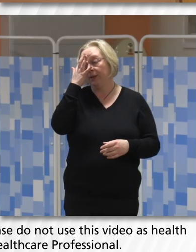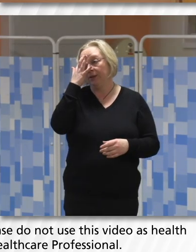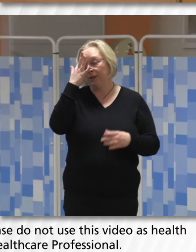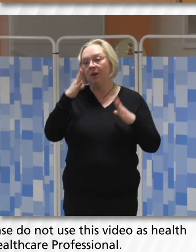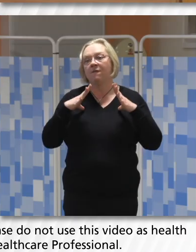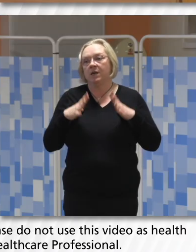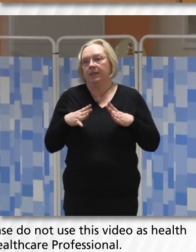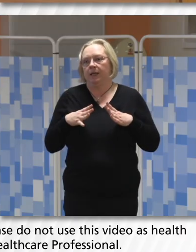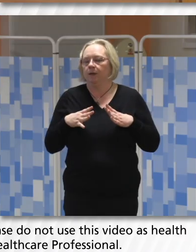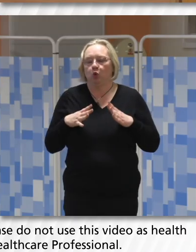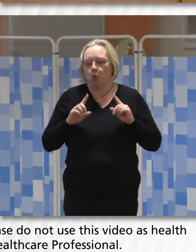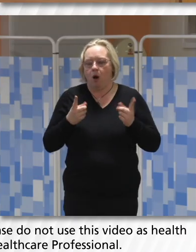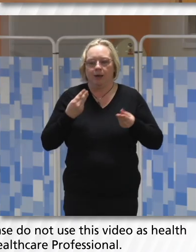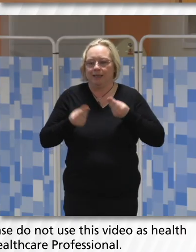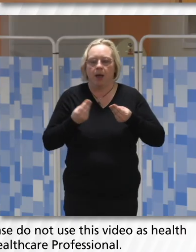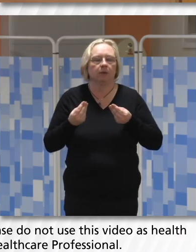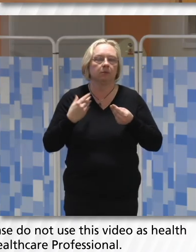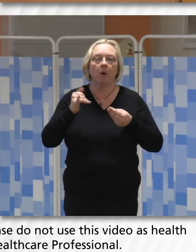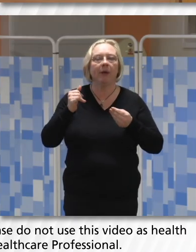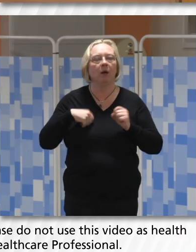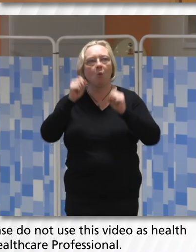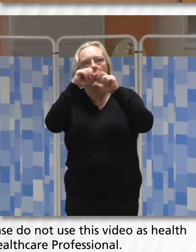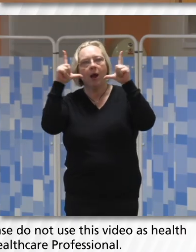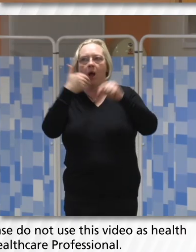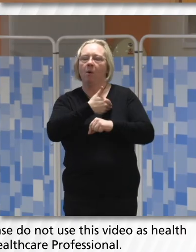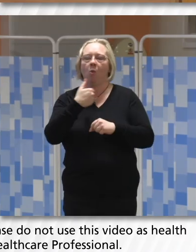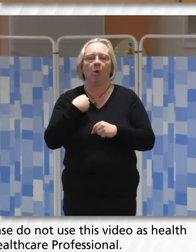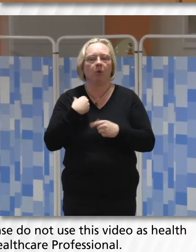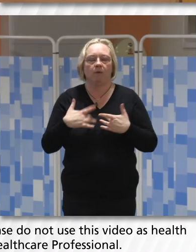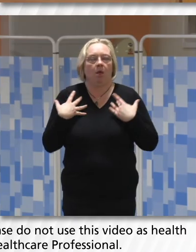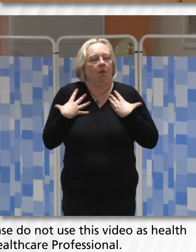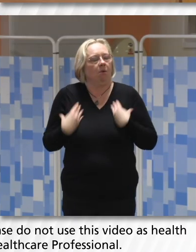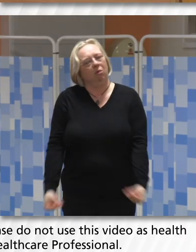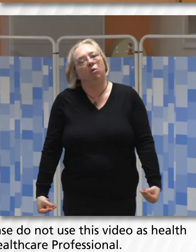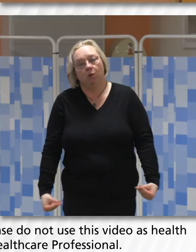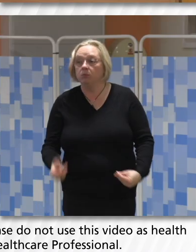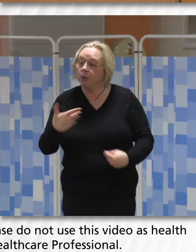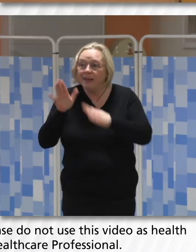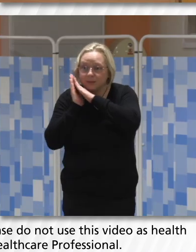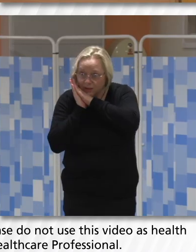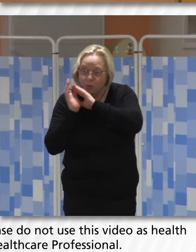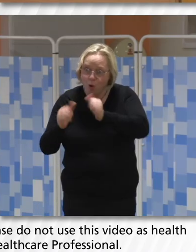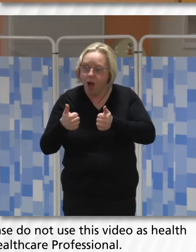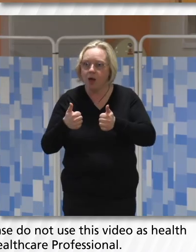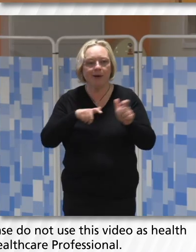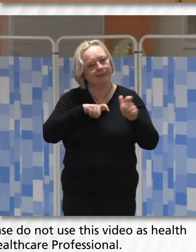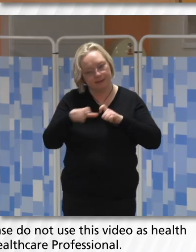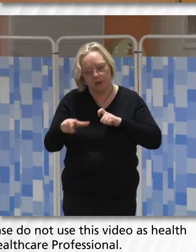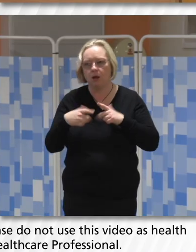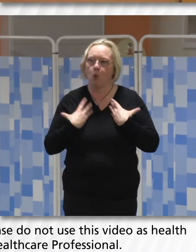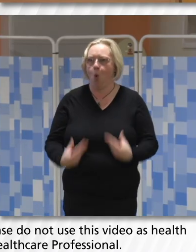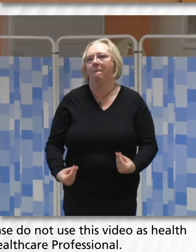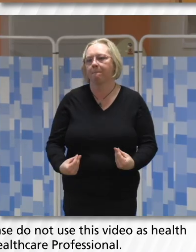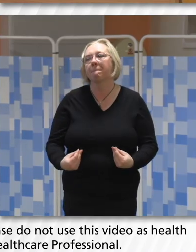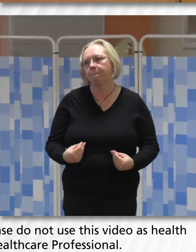you can't really explain. You wake up in the morning and you just feel exhausted, even though you slept well. So this is another non-motor symptom